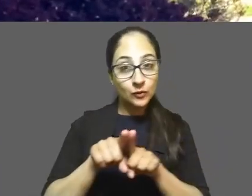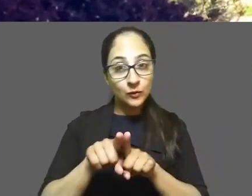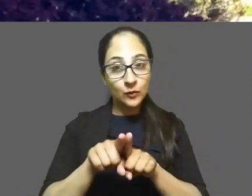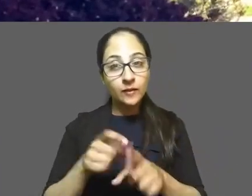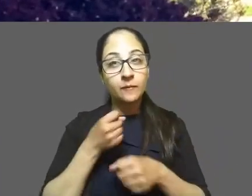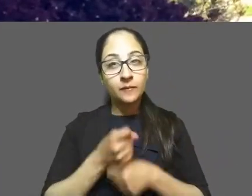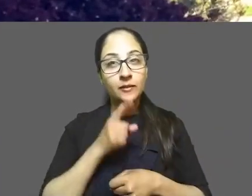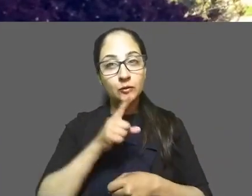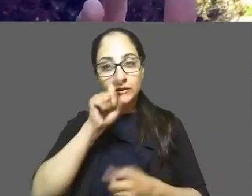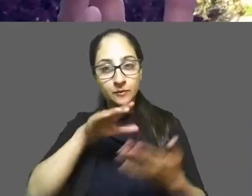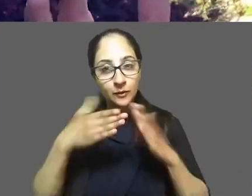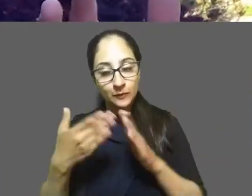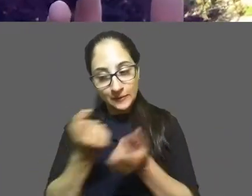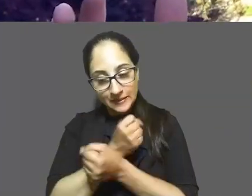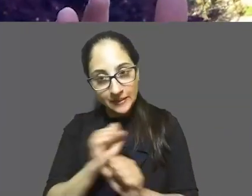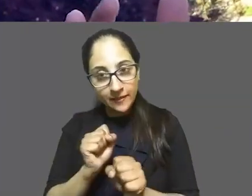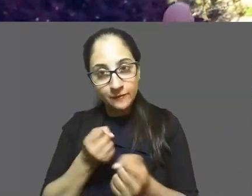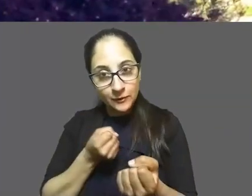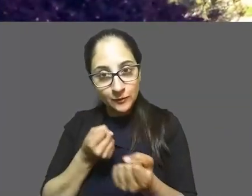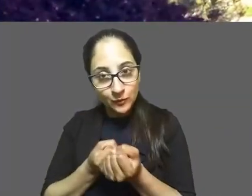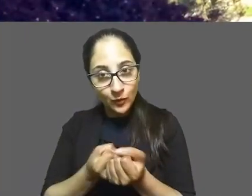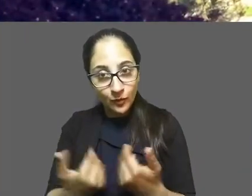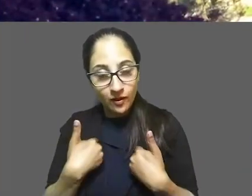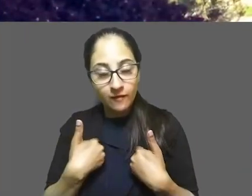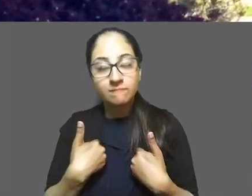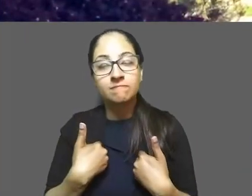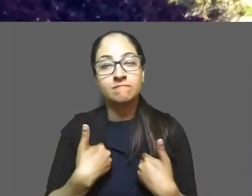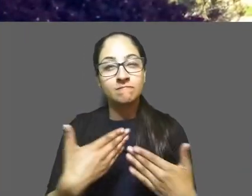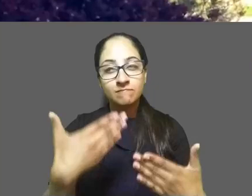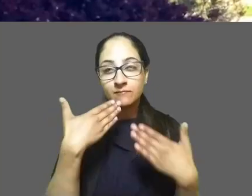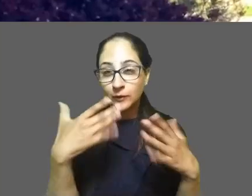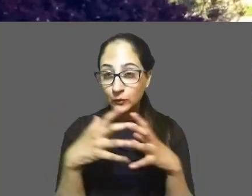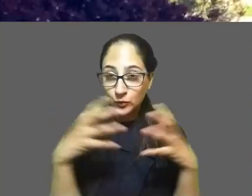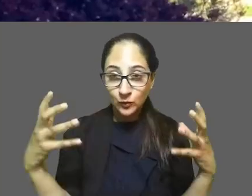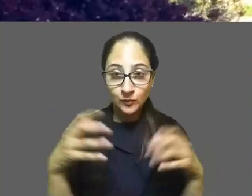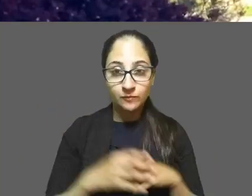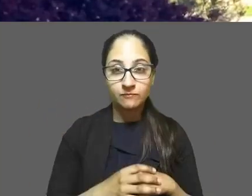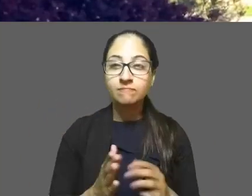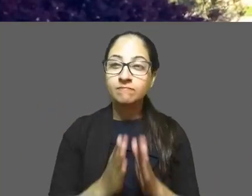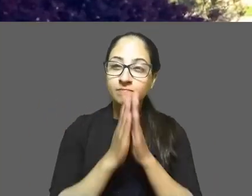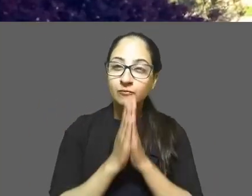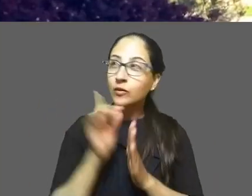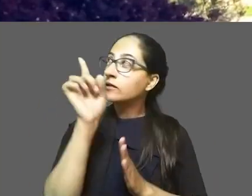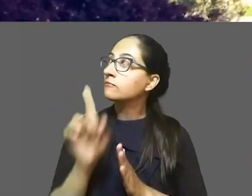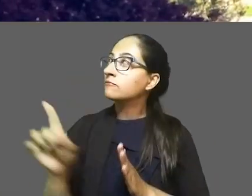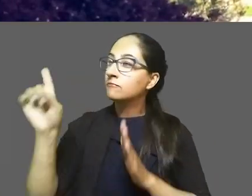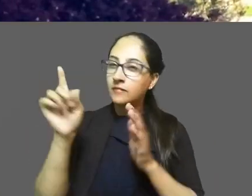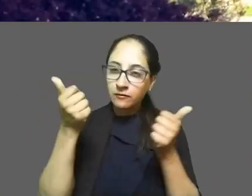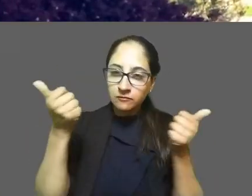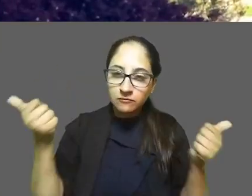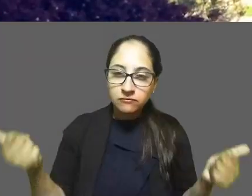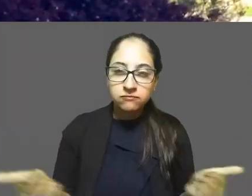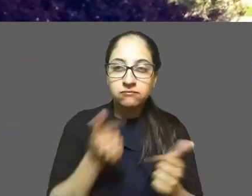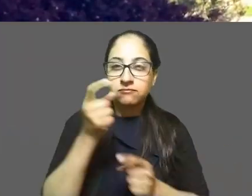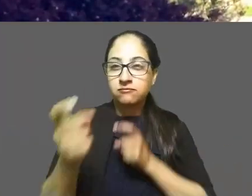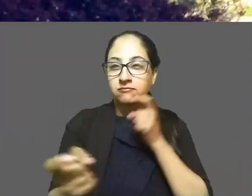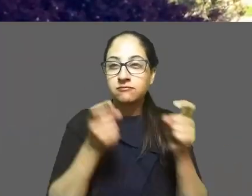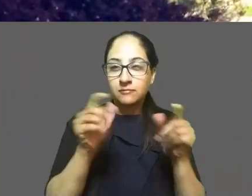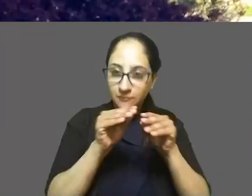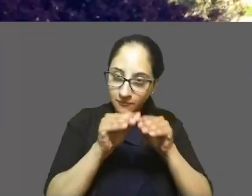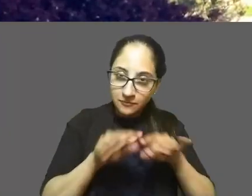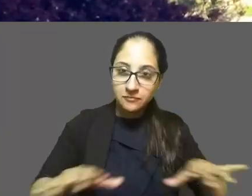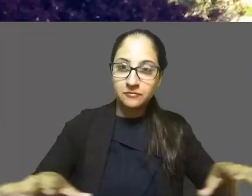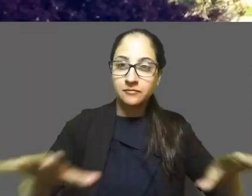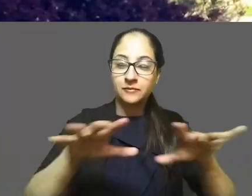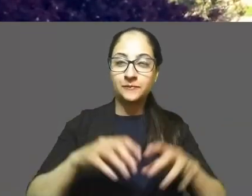we owe you a tremendous amount of gratitude. May the barakah of your service be returned to you and